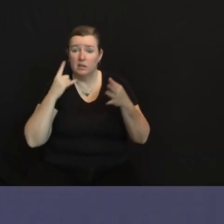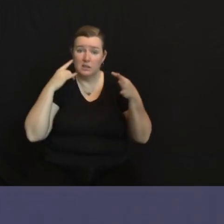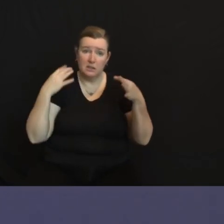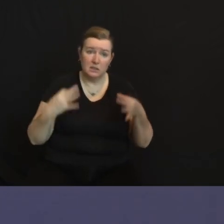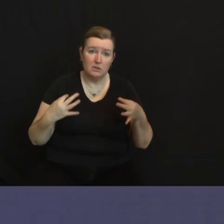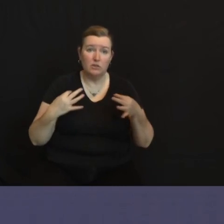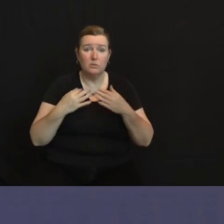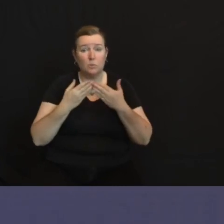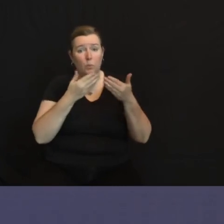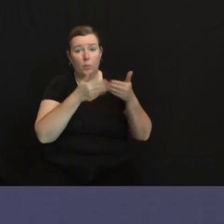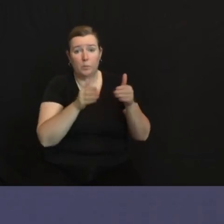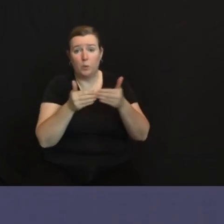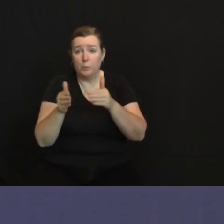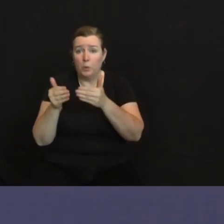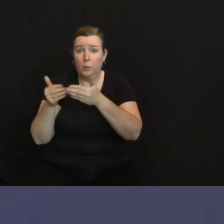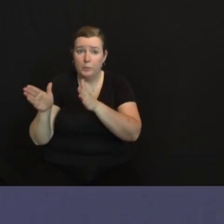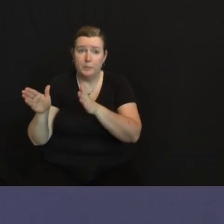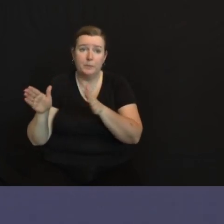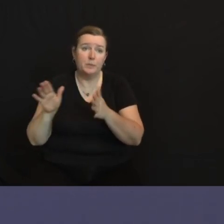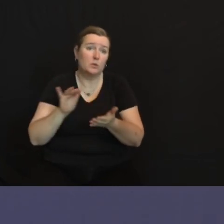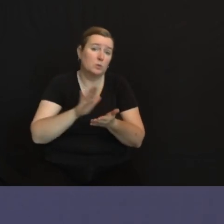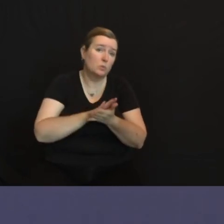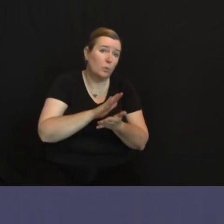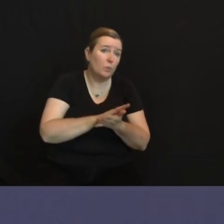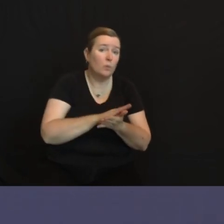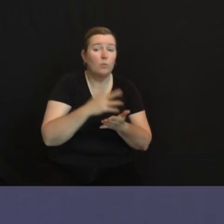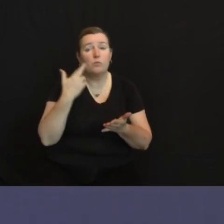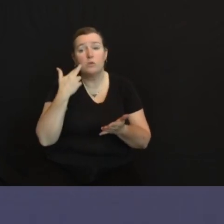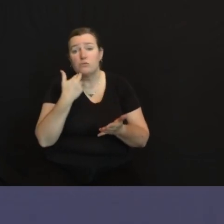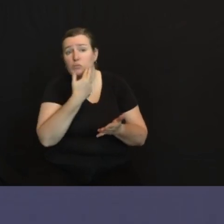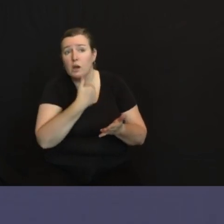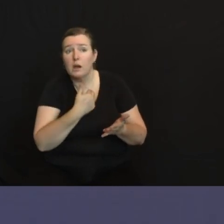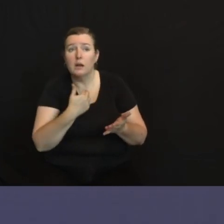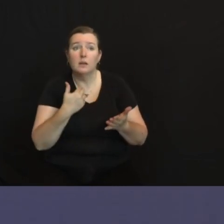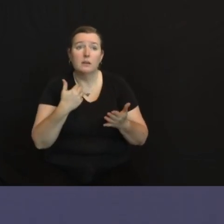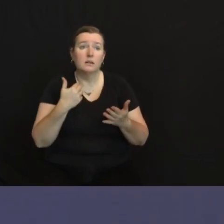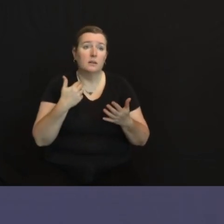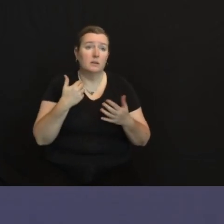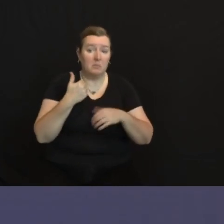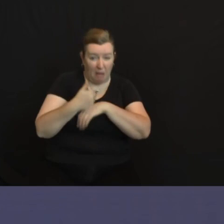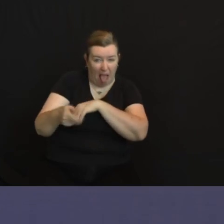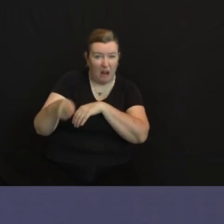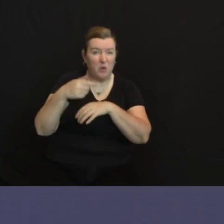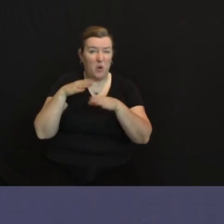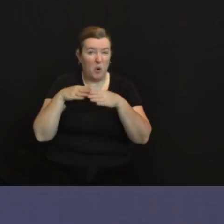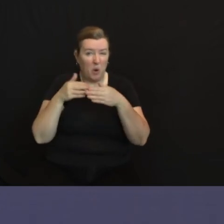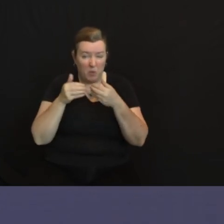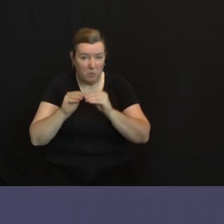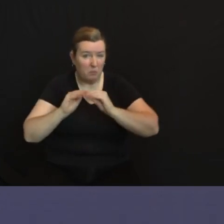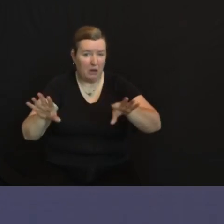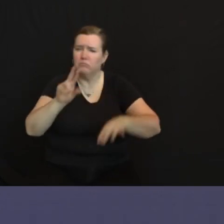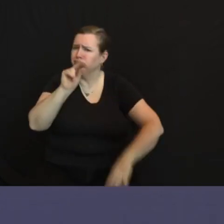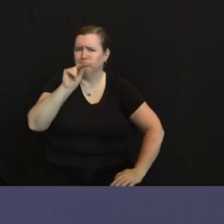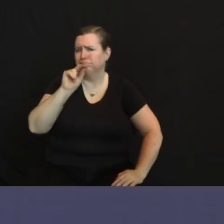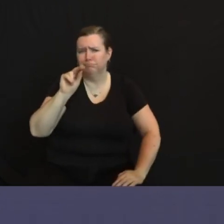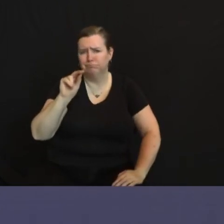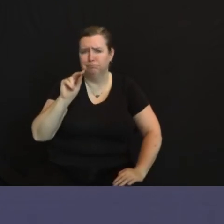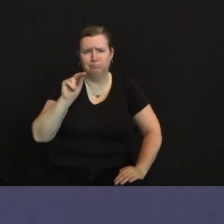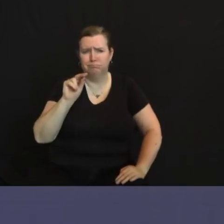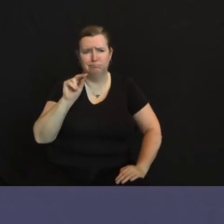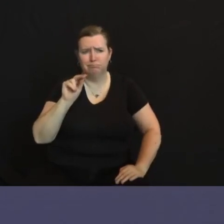singularly contributing to this. This is all over, up and down the state sort of community reality, right? Yeah. I mean, we look at